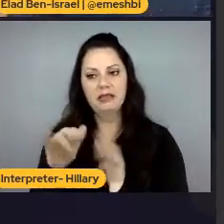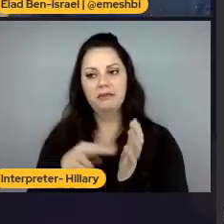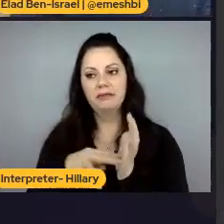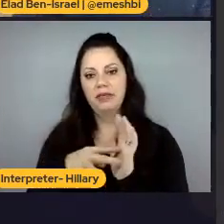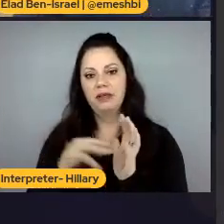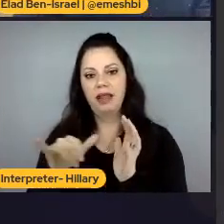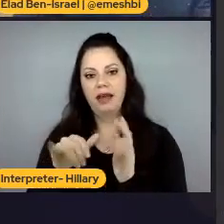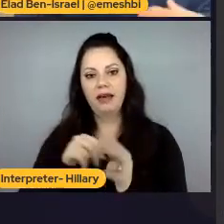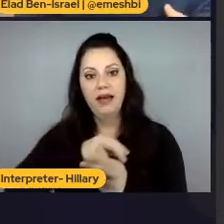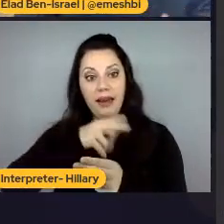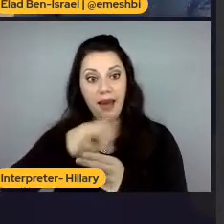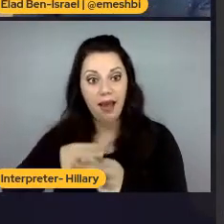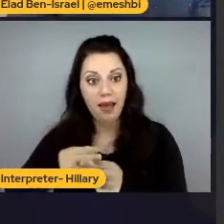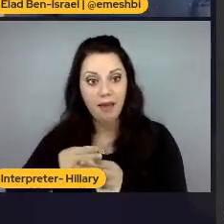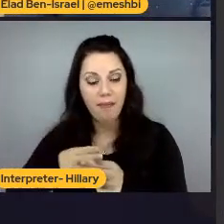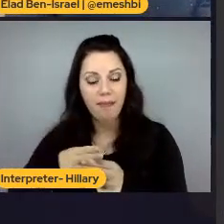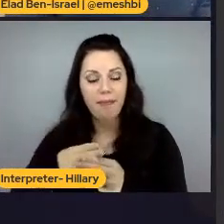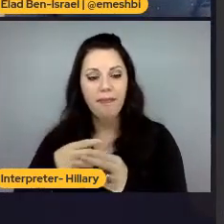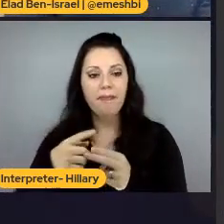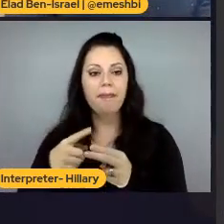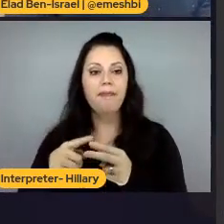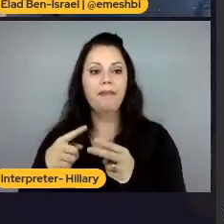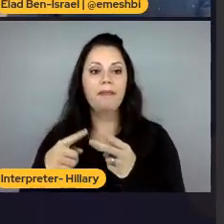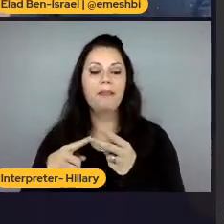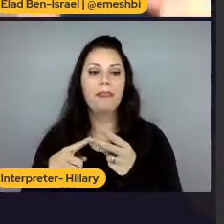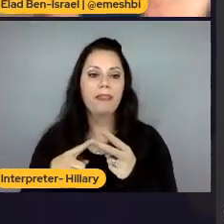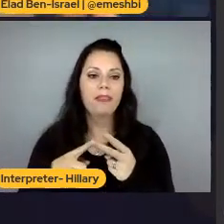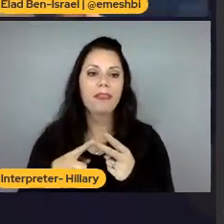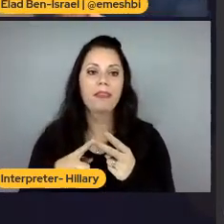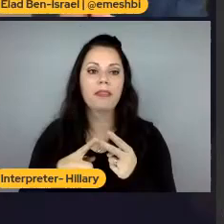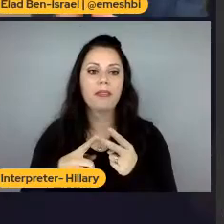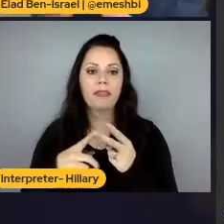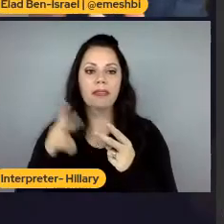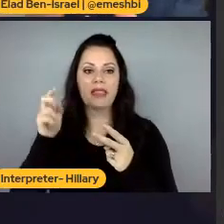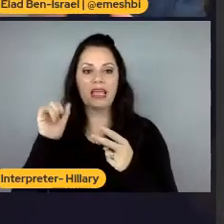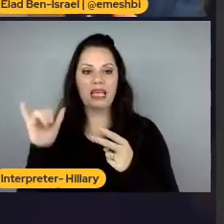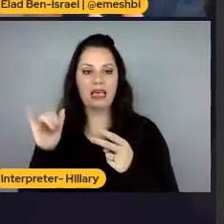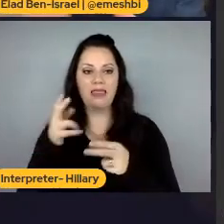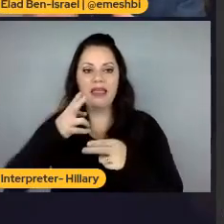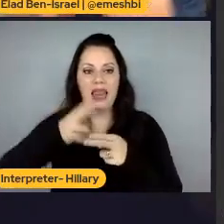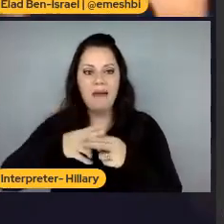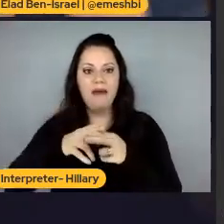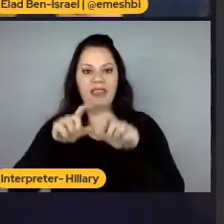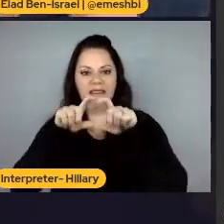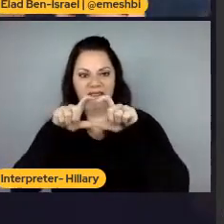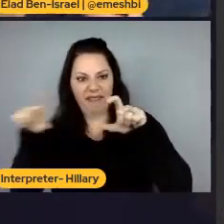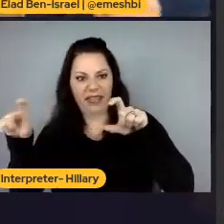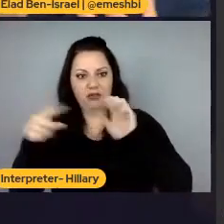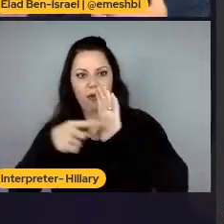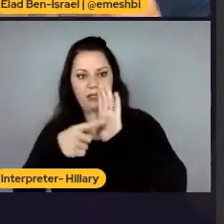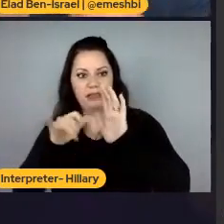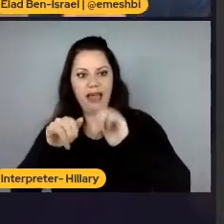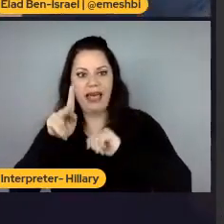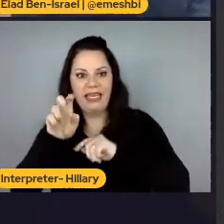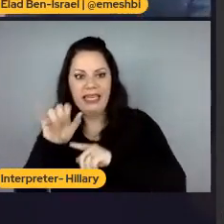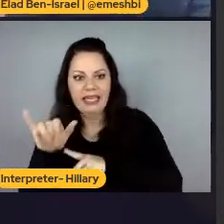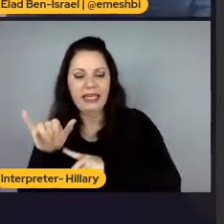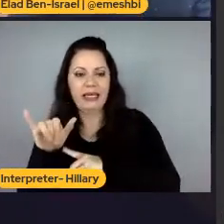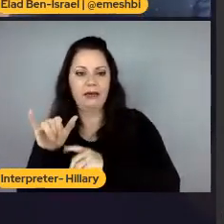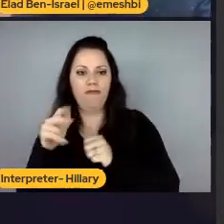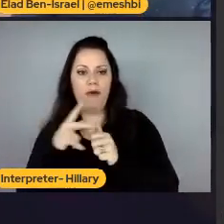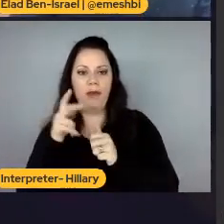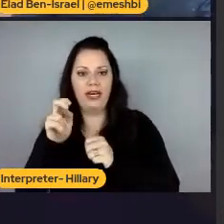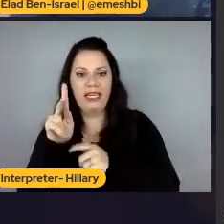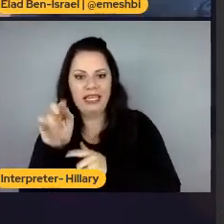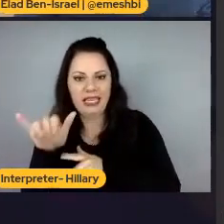a name, and then the key, the name of the field that represents the key or the primary key in DynamoDB,